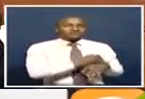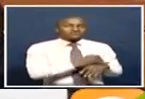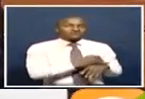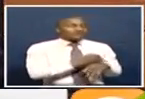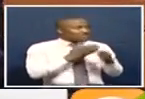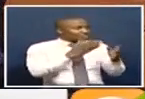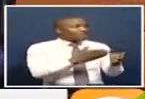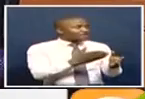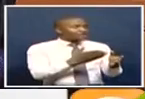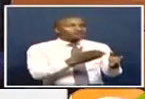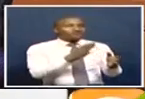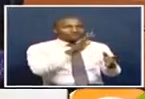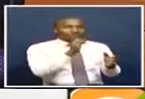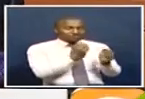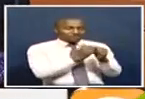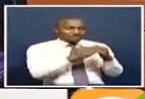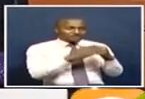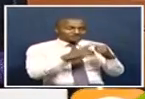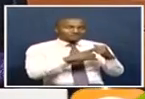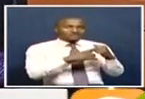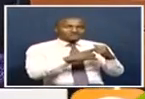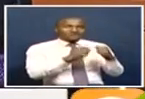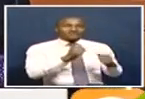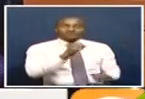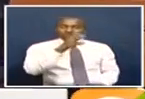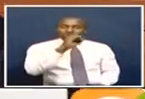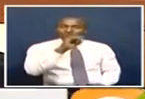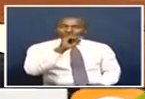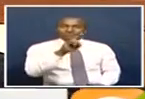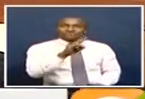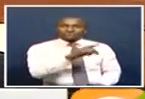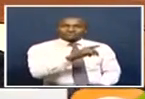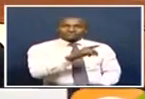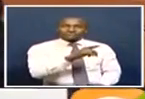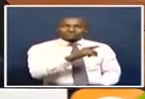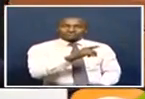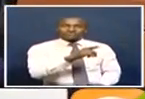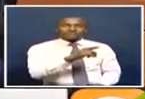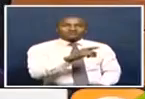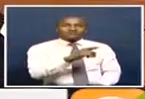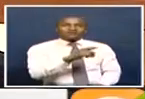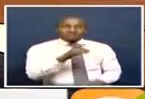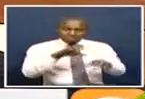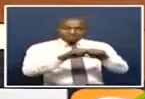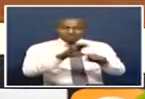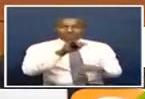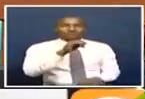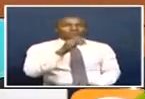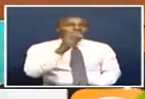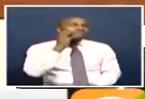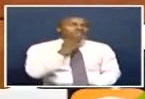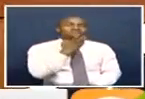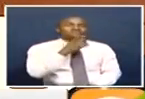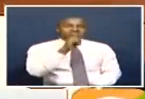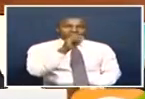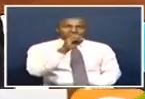from 1965, central organization of trade unions, being sixth from the late Tom Boyer, and then become a